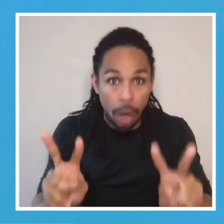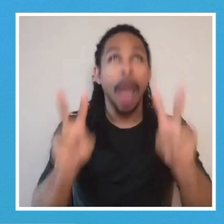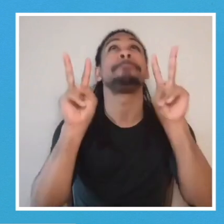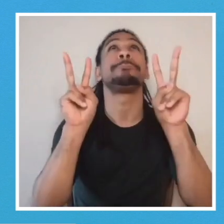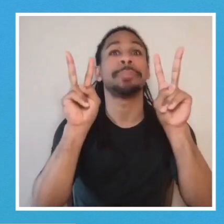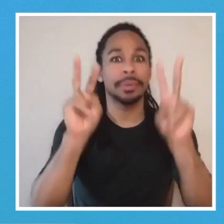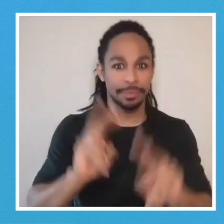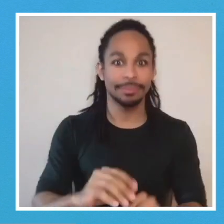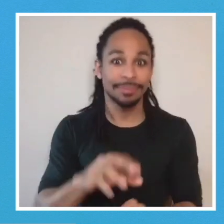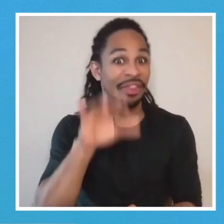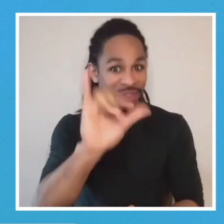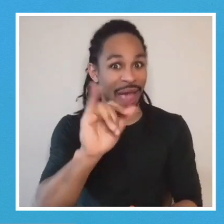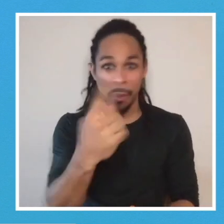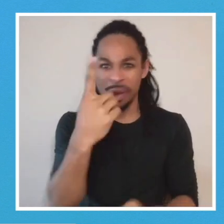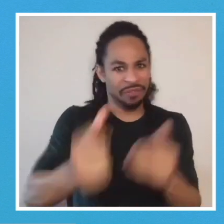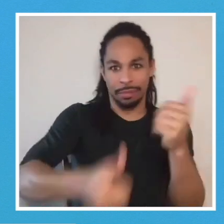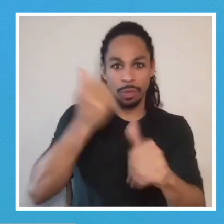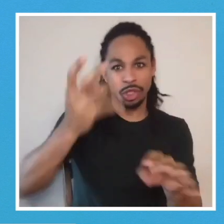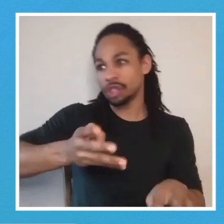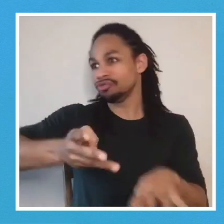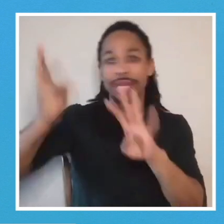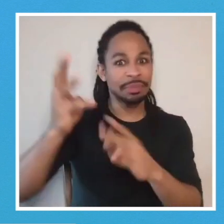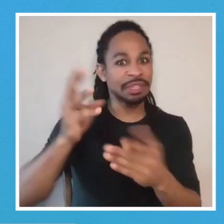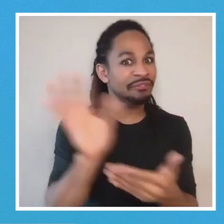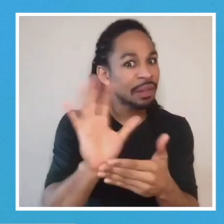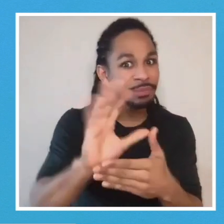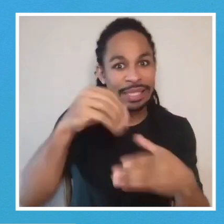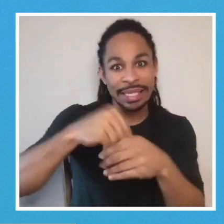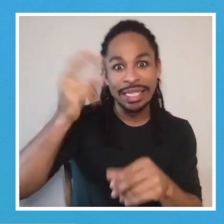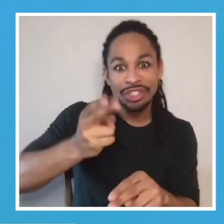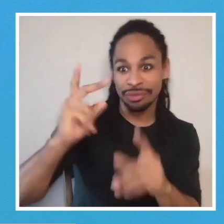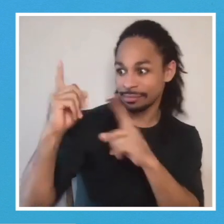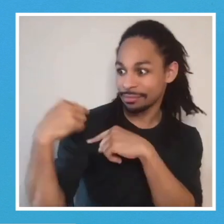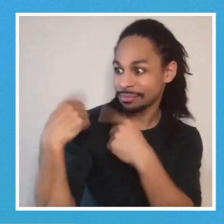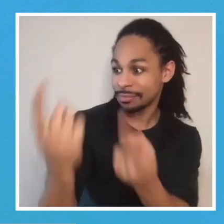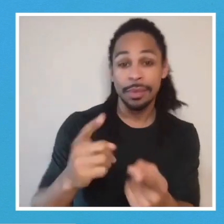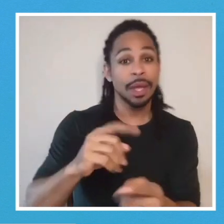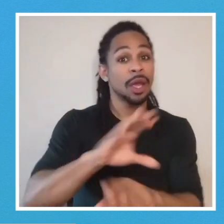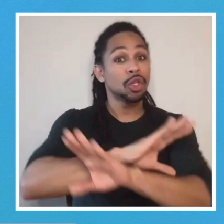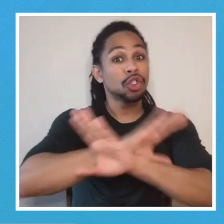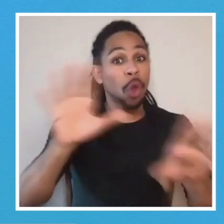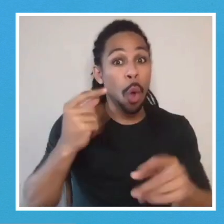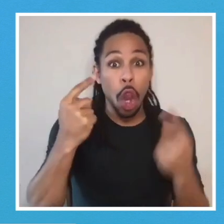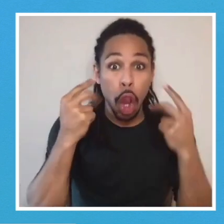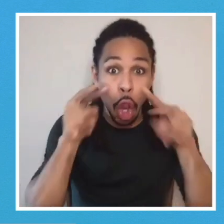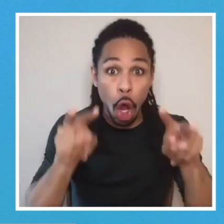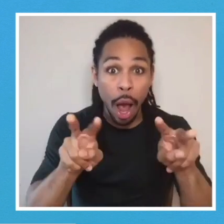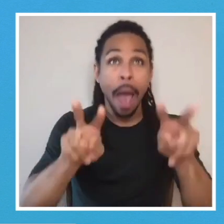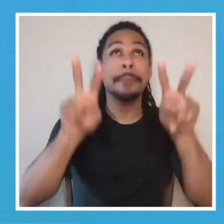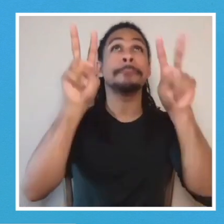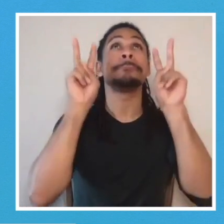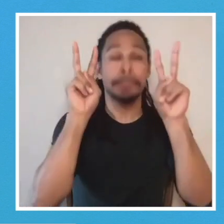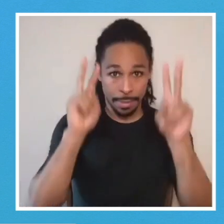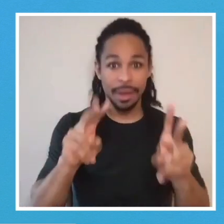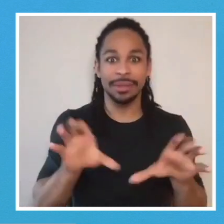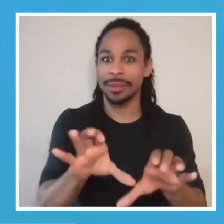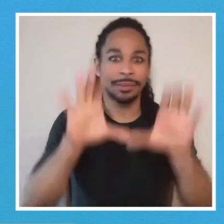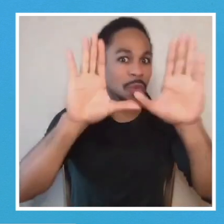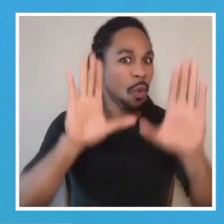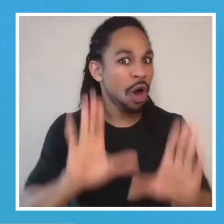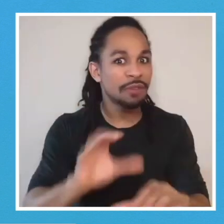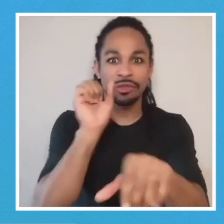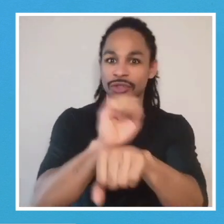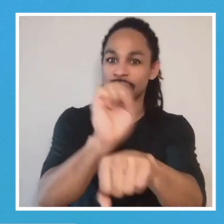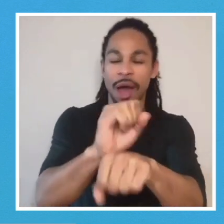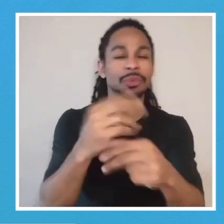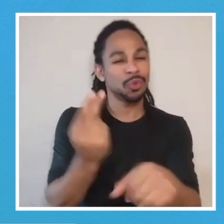streamed films in history. Don't Look Up does a strangely good job of using absurd satire to